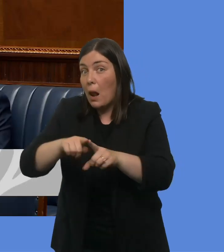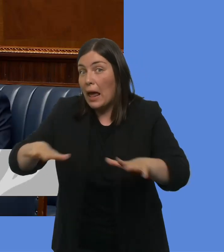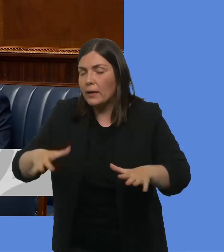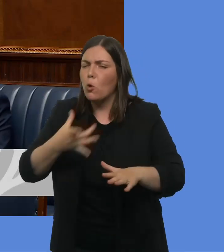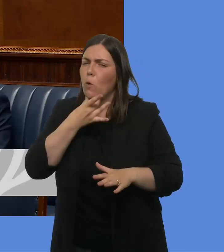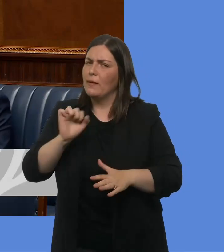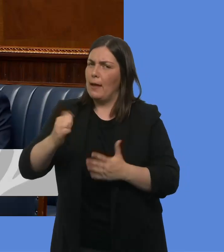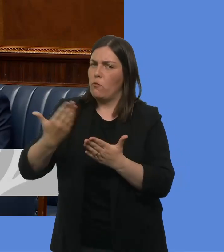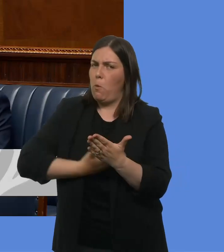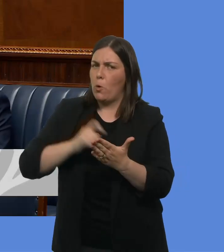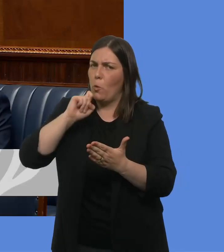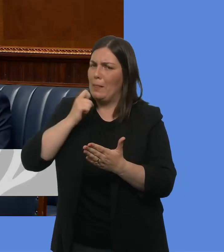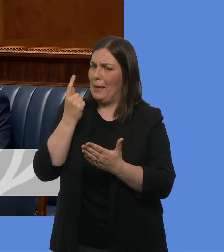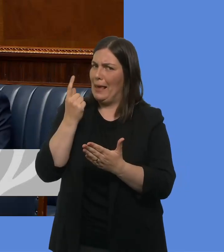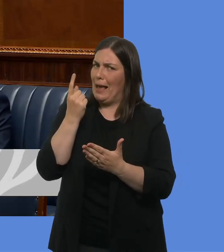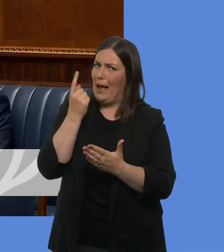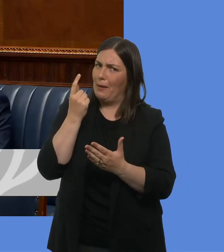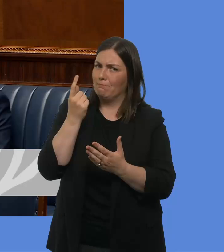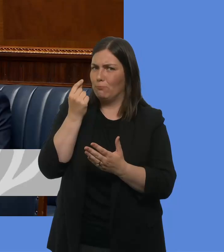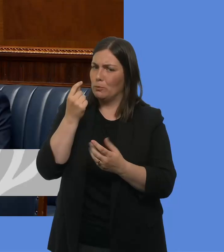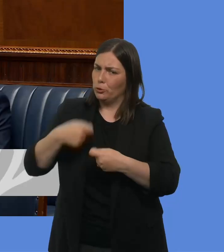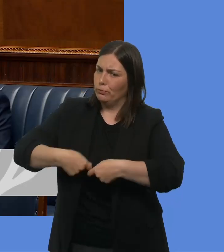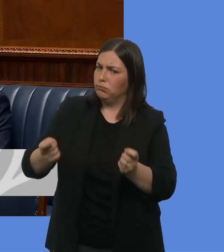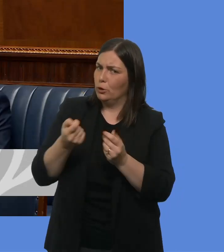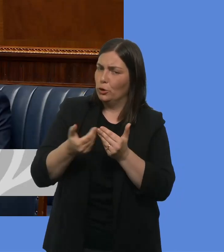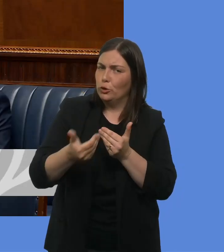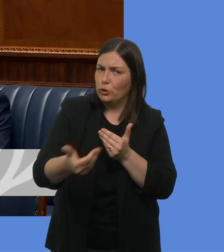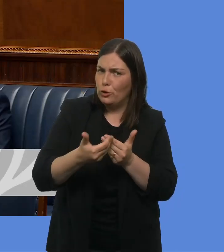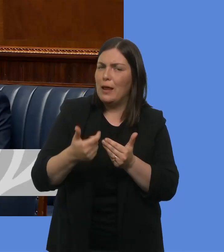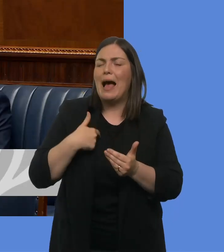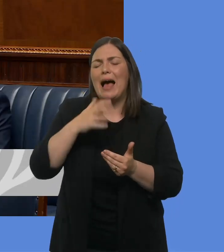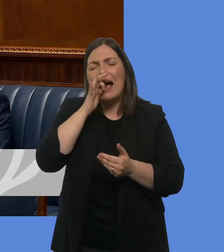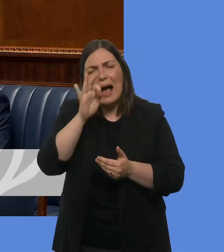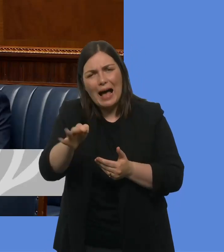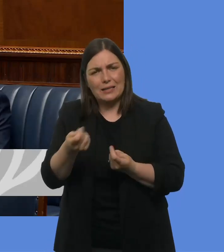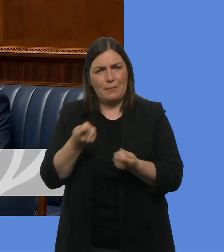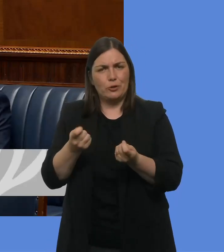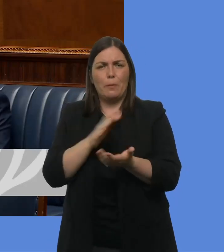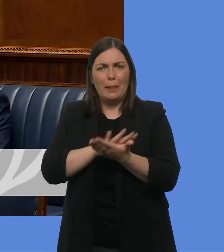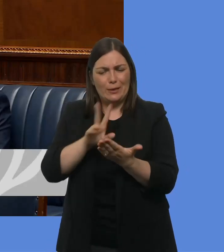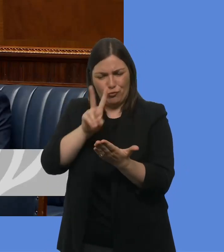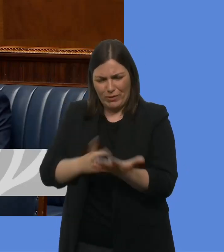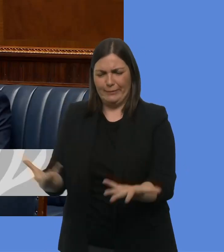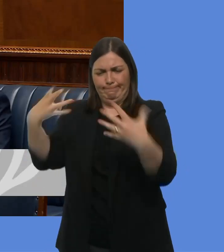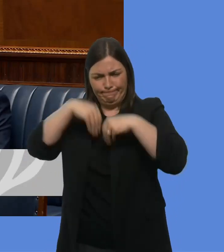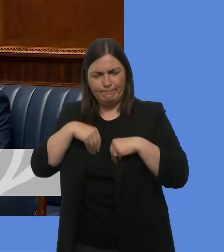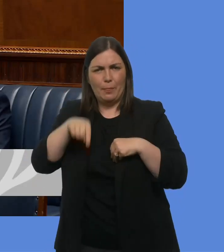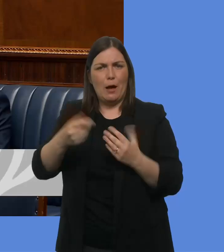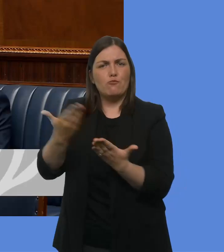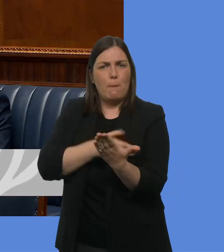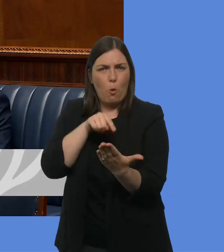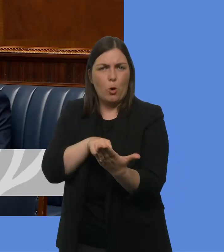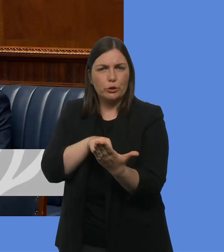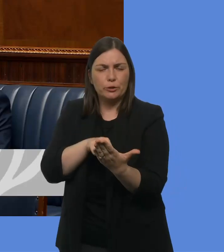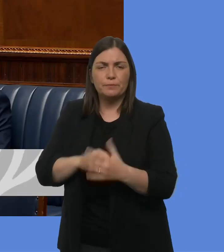soon, and I would strongly urge the Minister to take that on board in terms of considering future interventions by the Department. So we